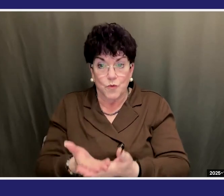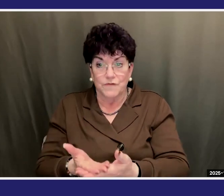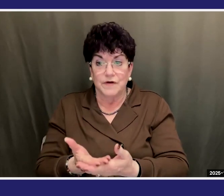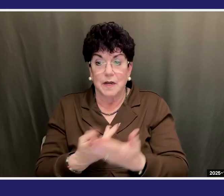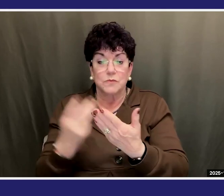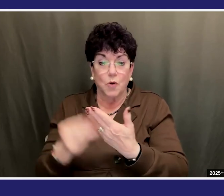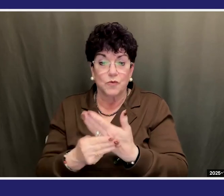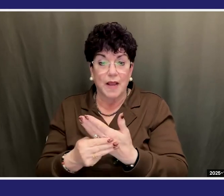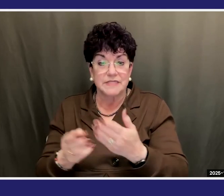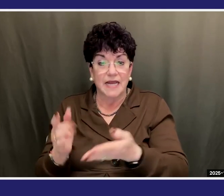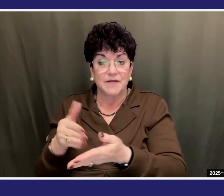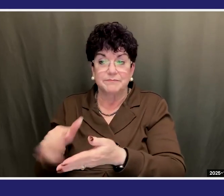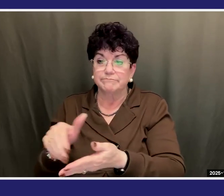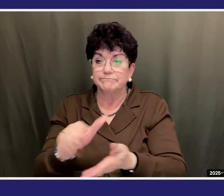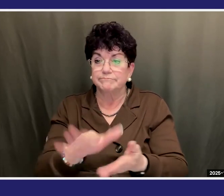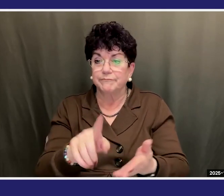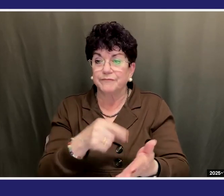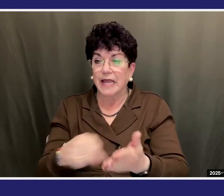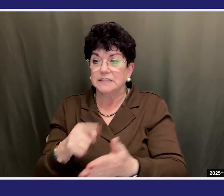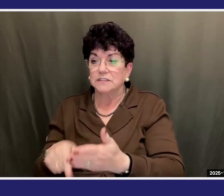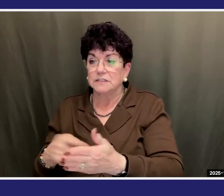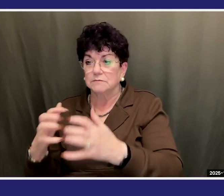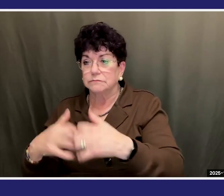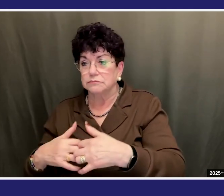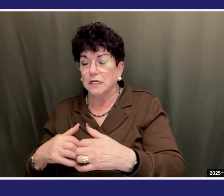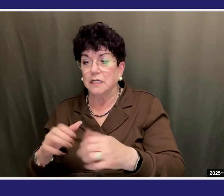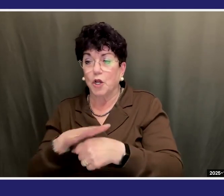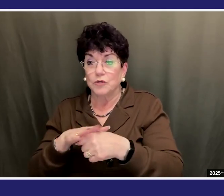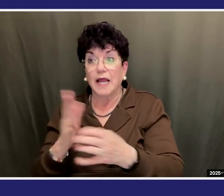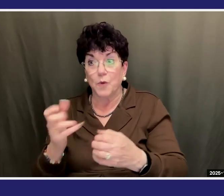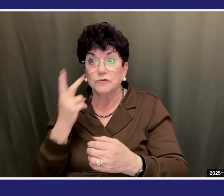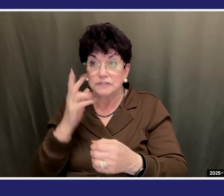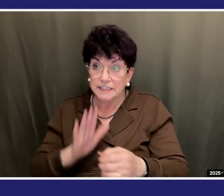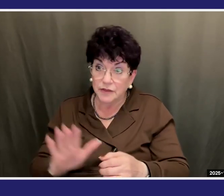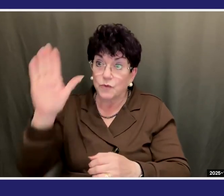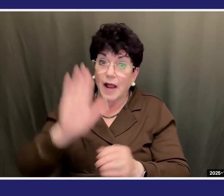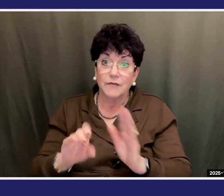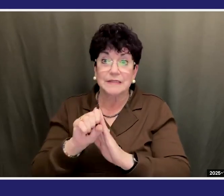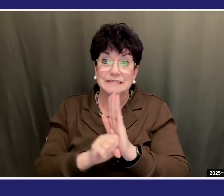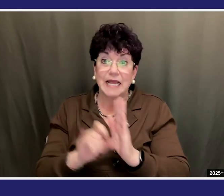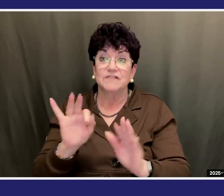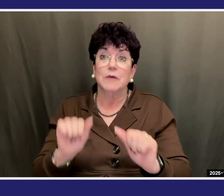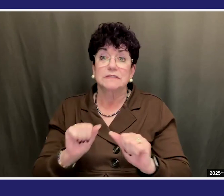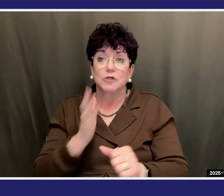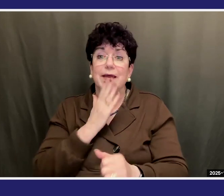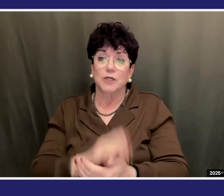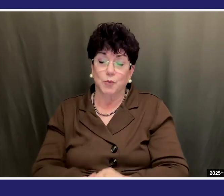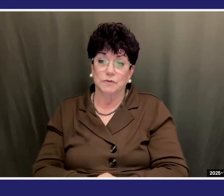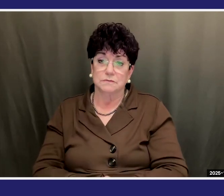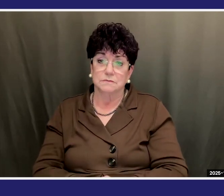have been eliminated on a local basis. So I'd like to see that on a statewide level, if possible. Thank you.